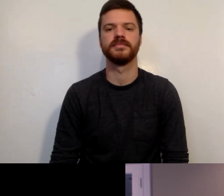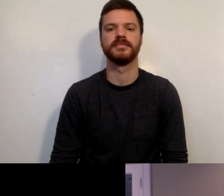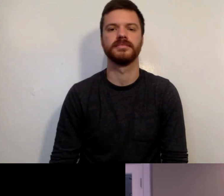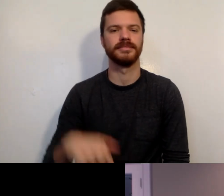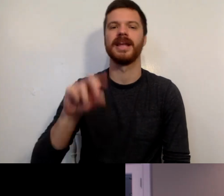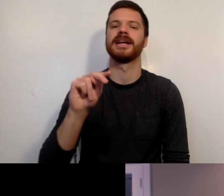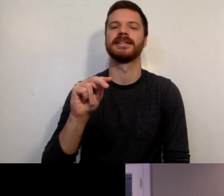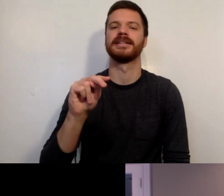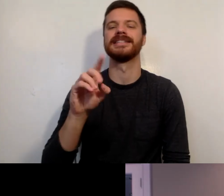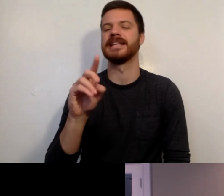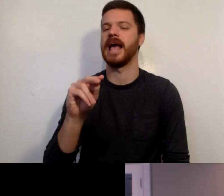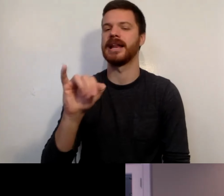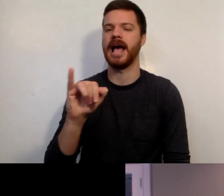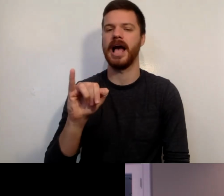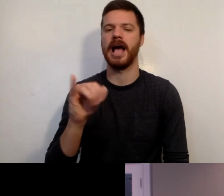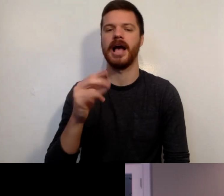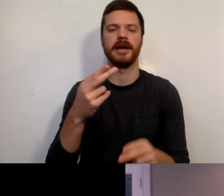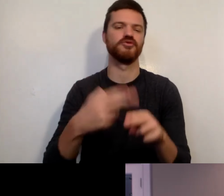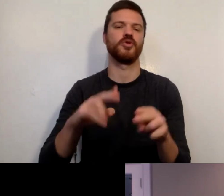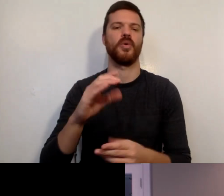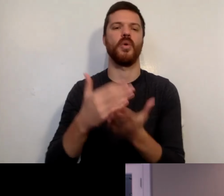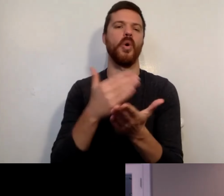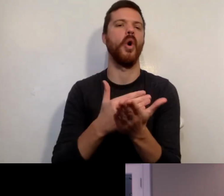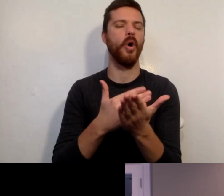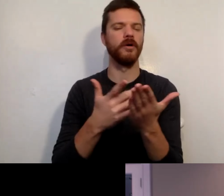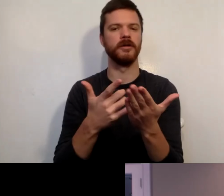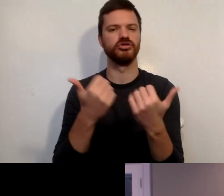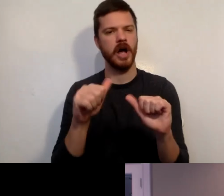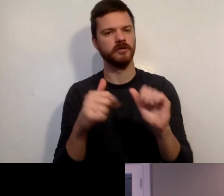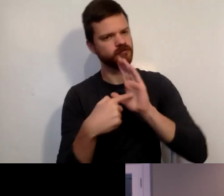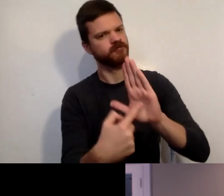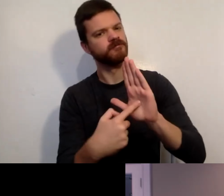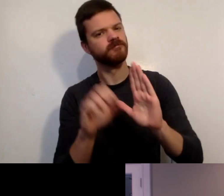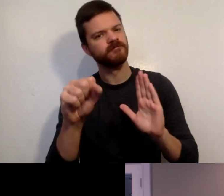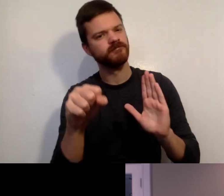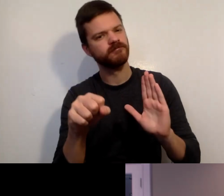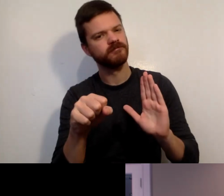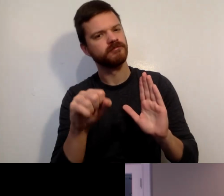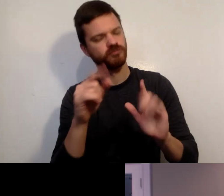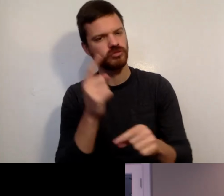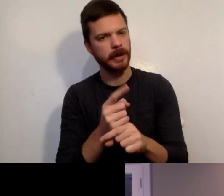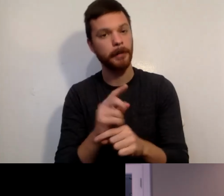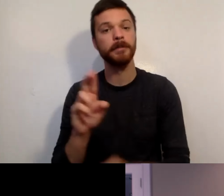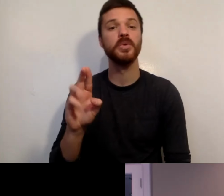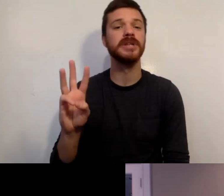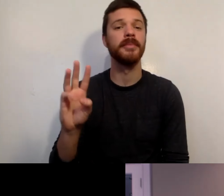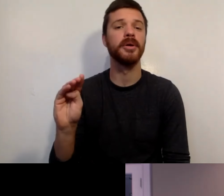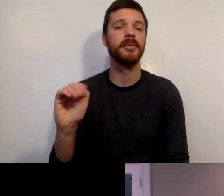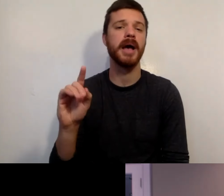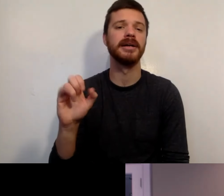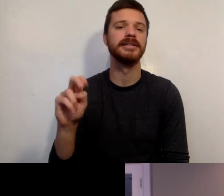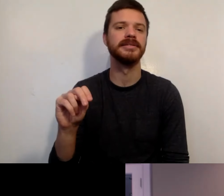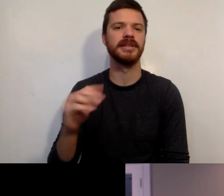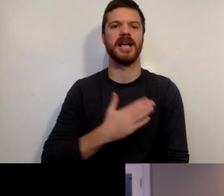short course is kind of meant to reflect that principle. UW-Madison was really the center of my